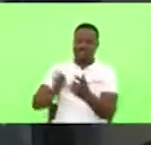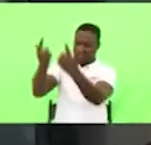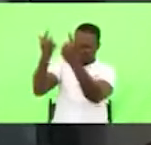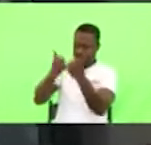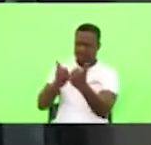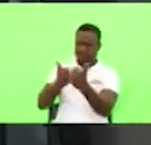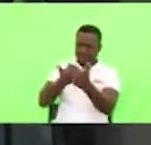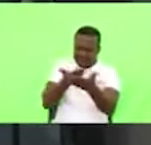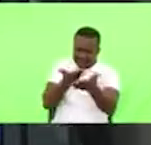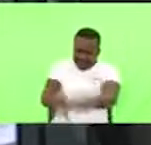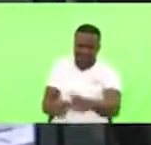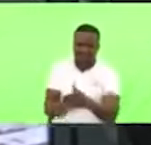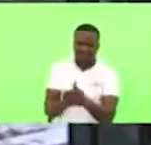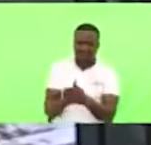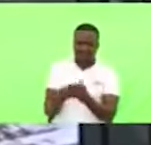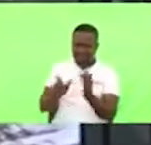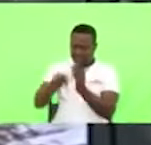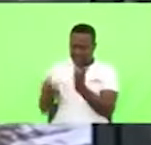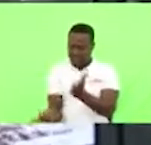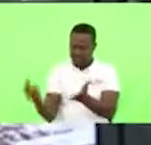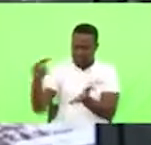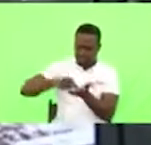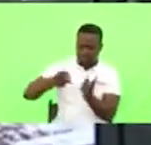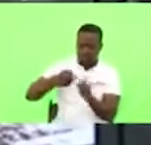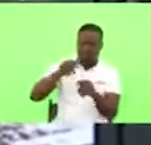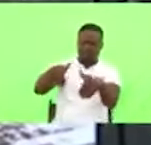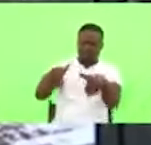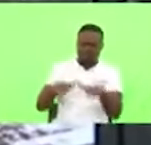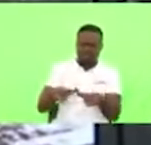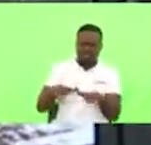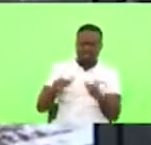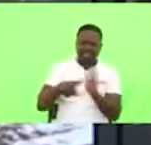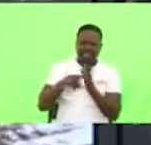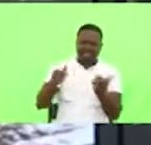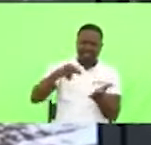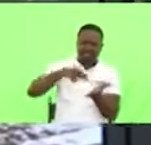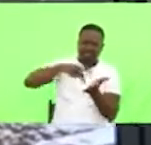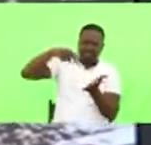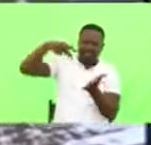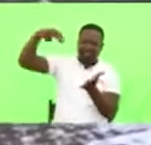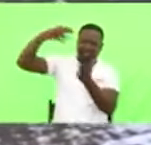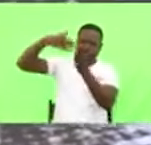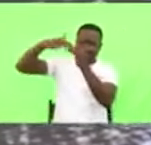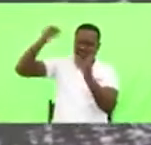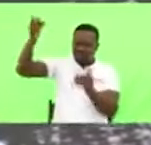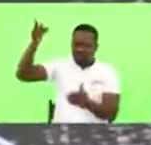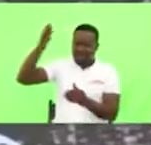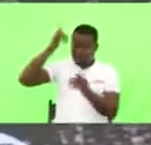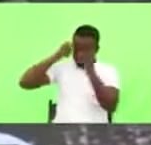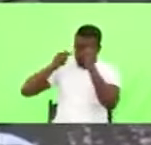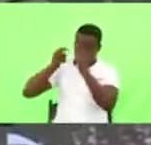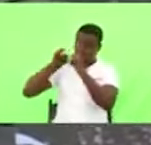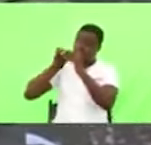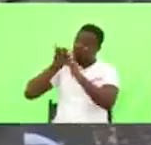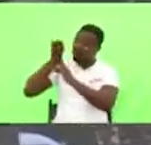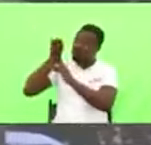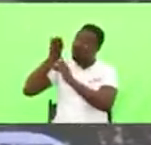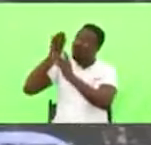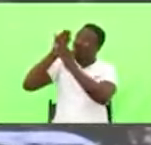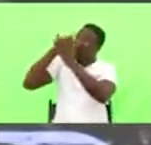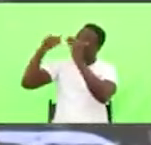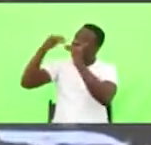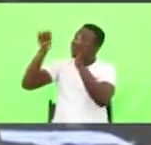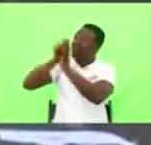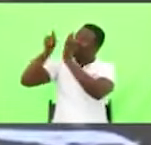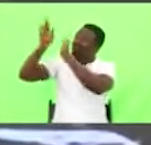die. He rose from the grave and is up in heaven, because it is from heaven that he